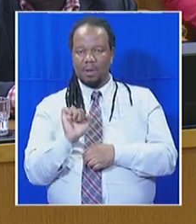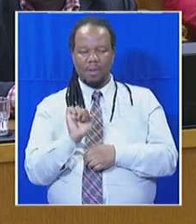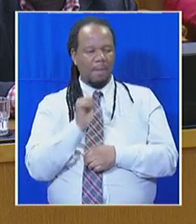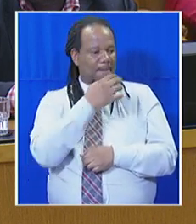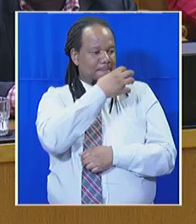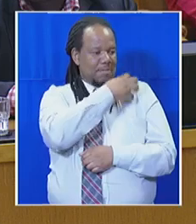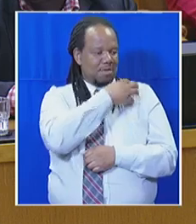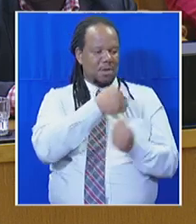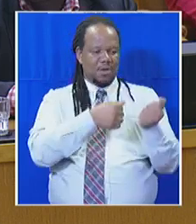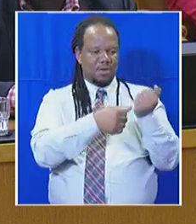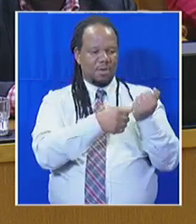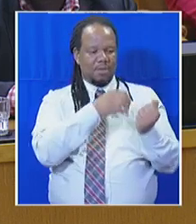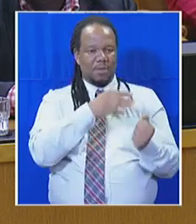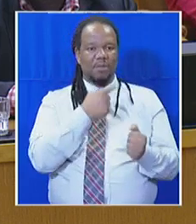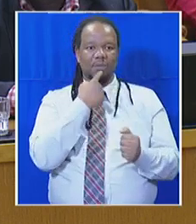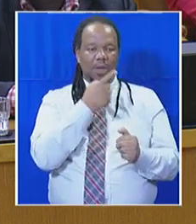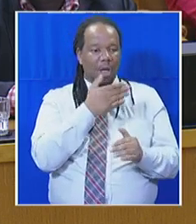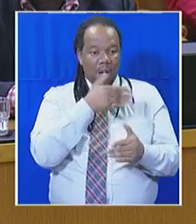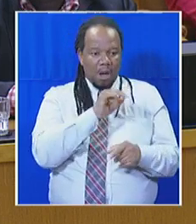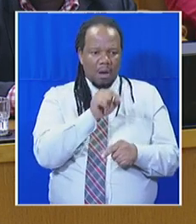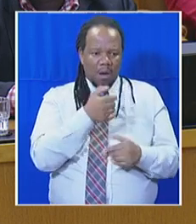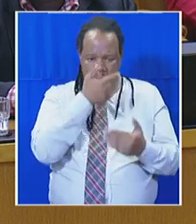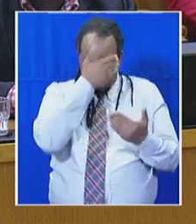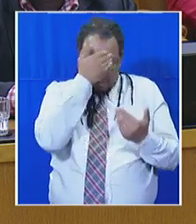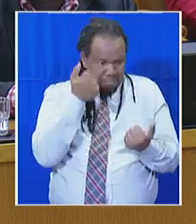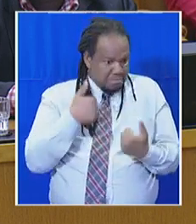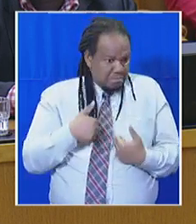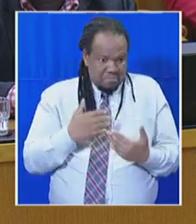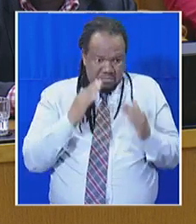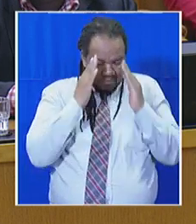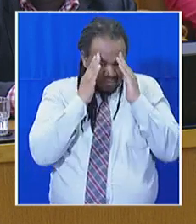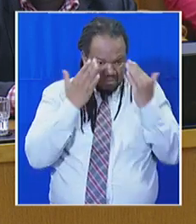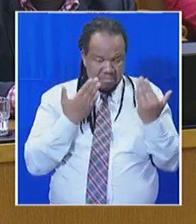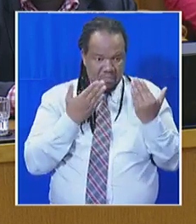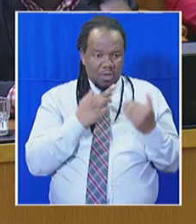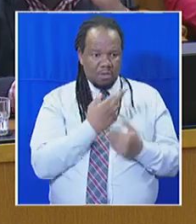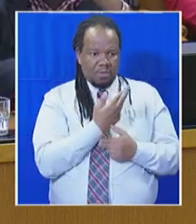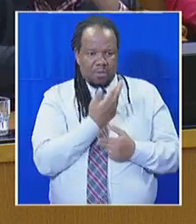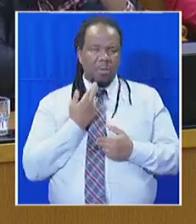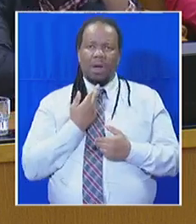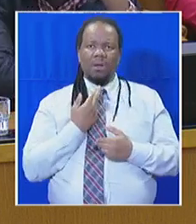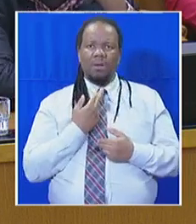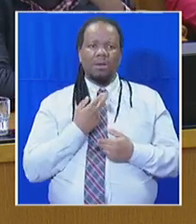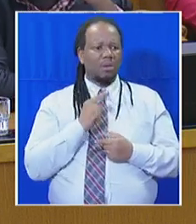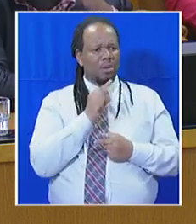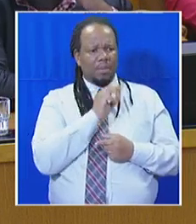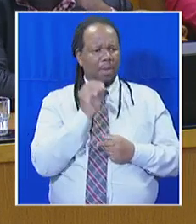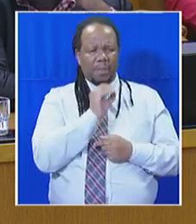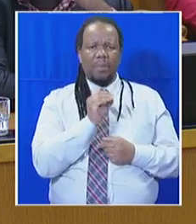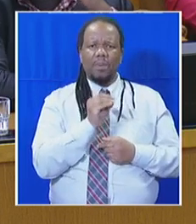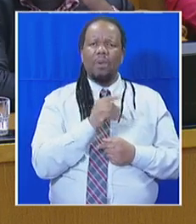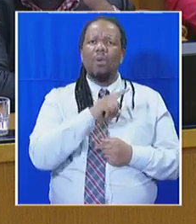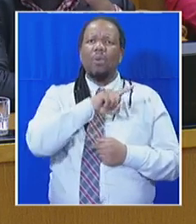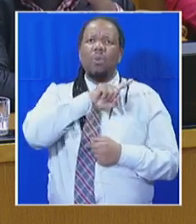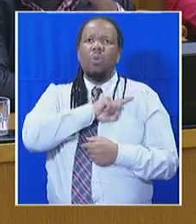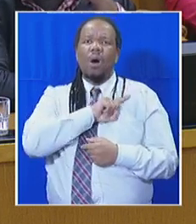deputy minister is on record to say she does not have answers. It's not just a reply. She did not reply. Why are you not taking